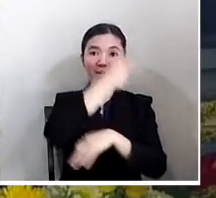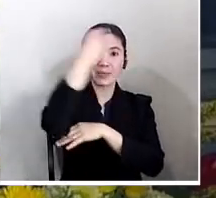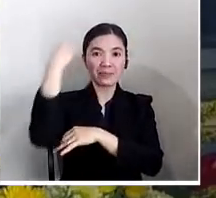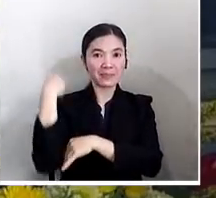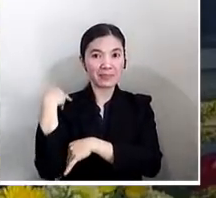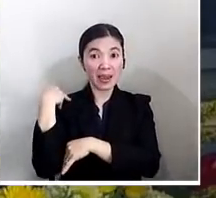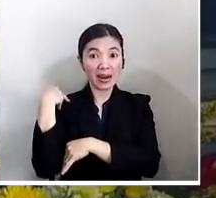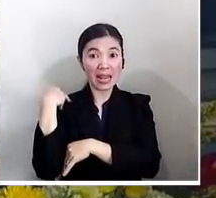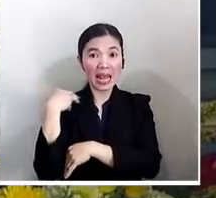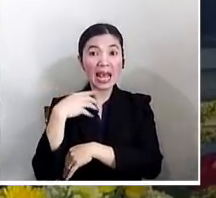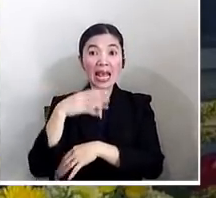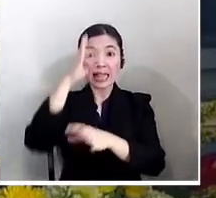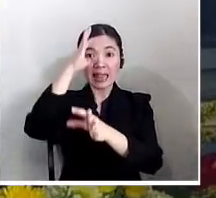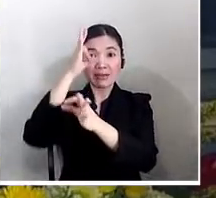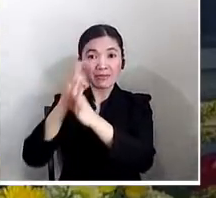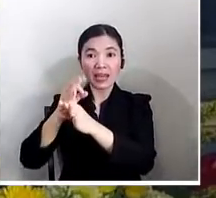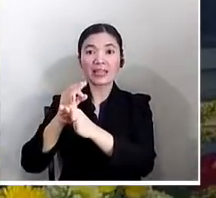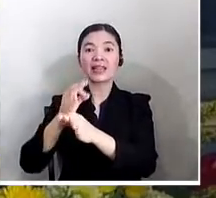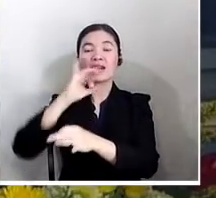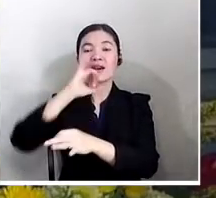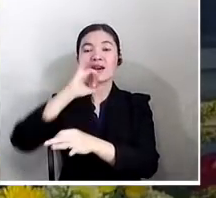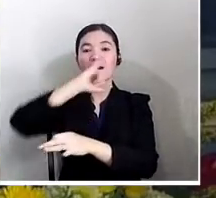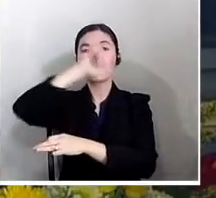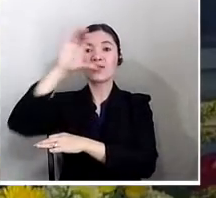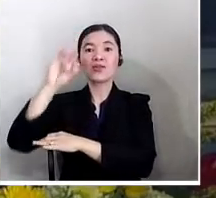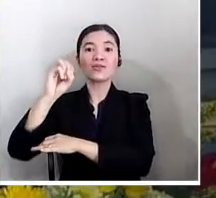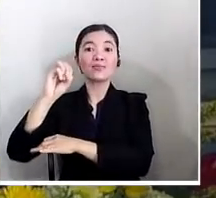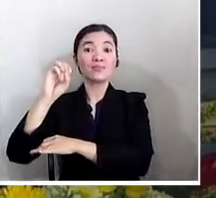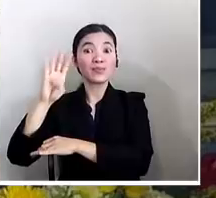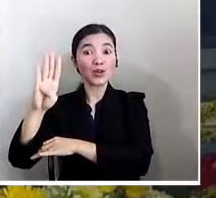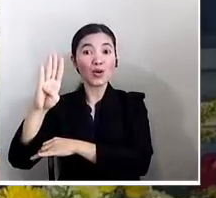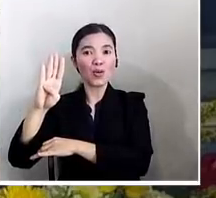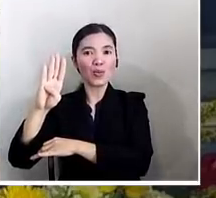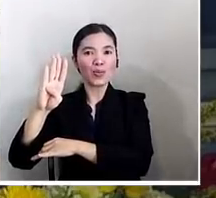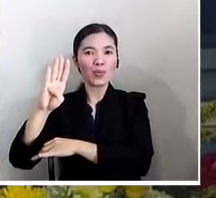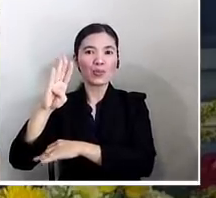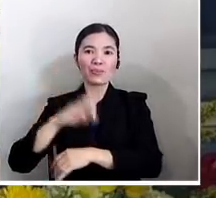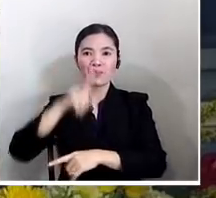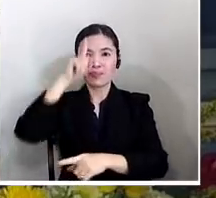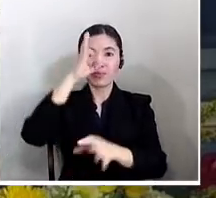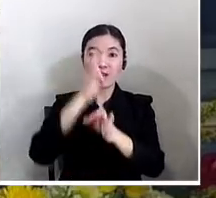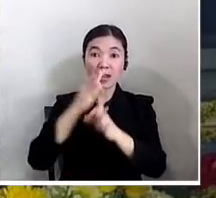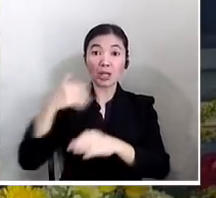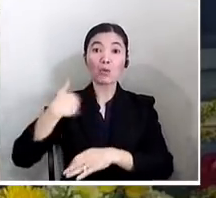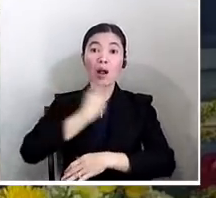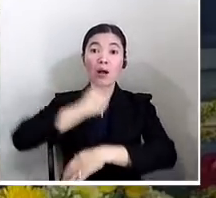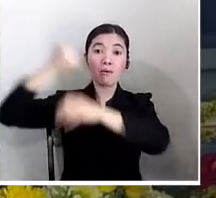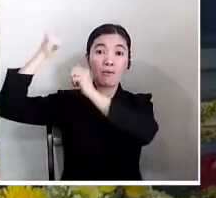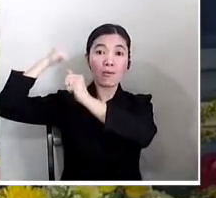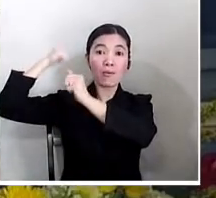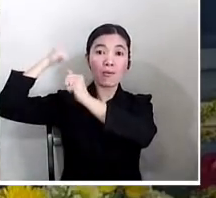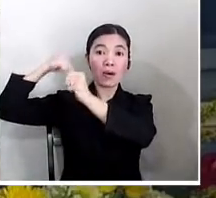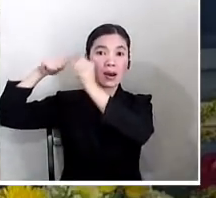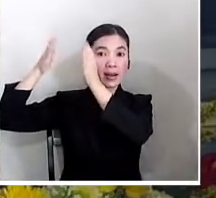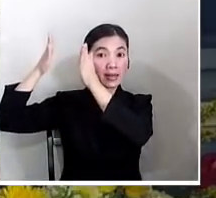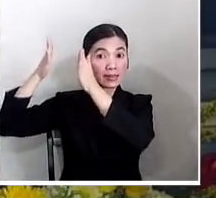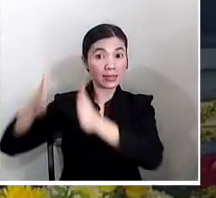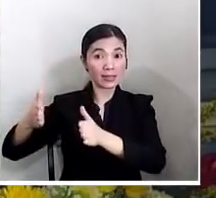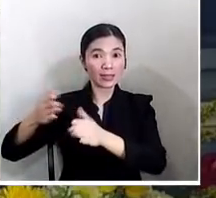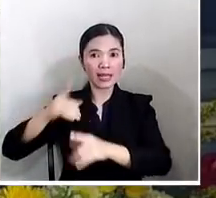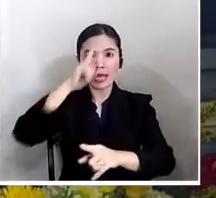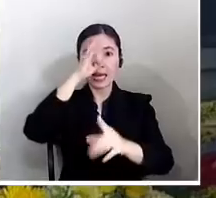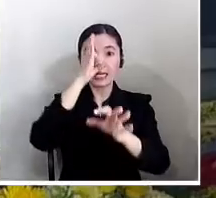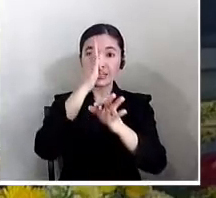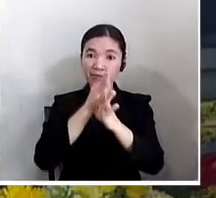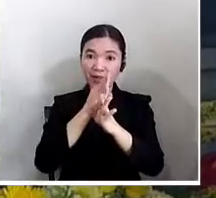Job, the faith of our forefathers, the faith of